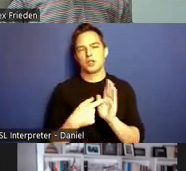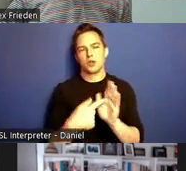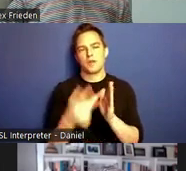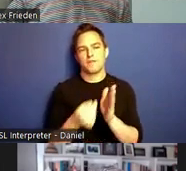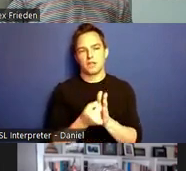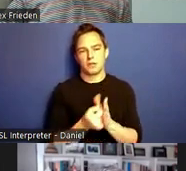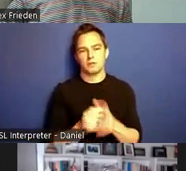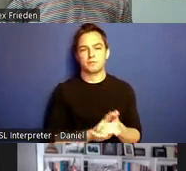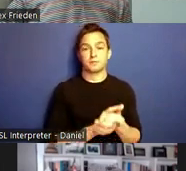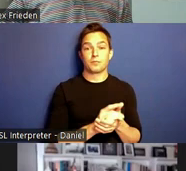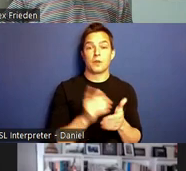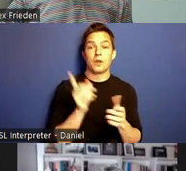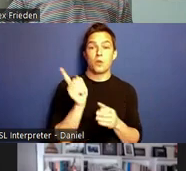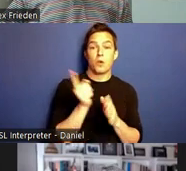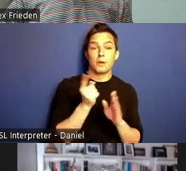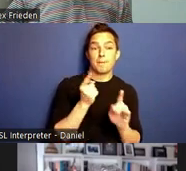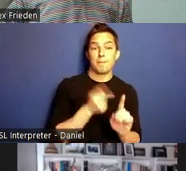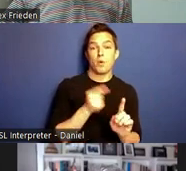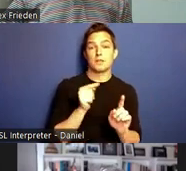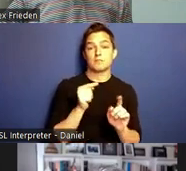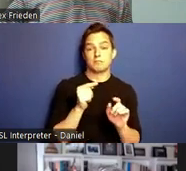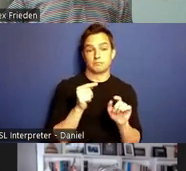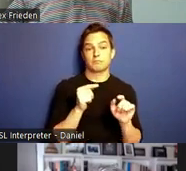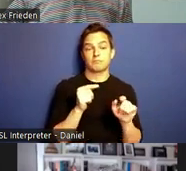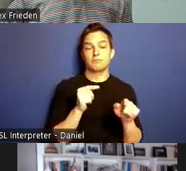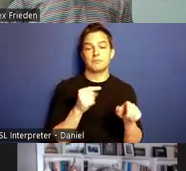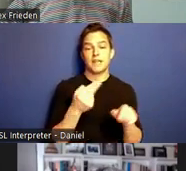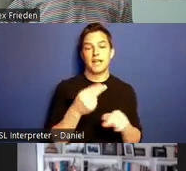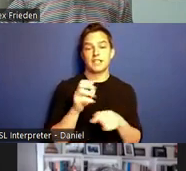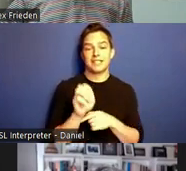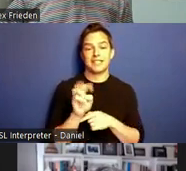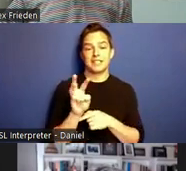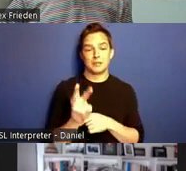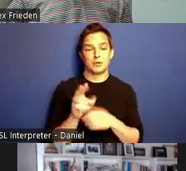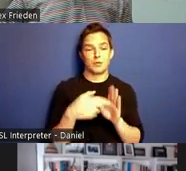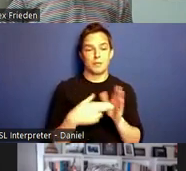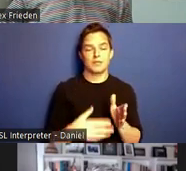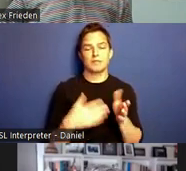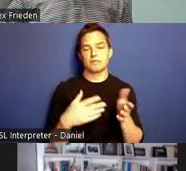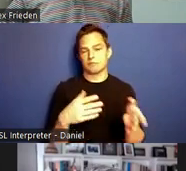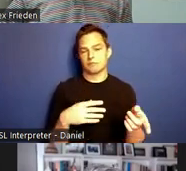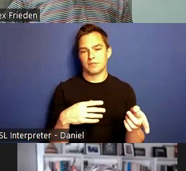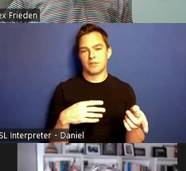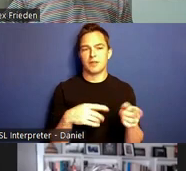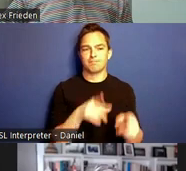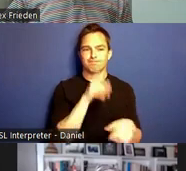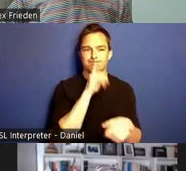At one point during the hearing, the HEW representative, who will remain nameless,